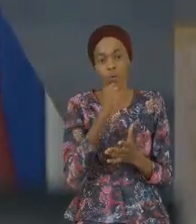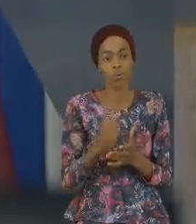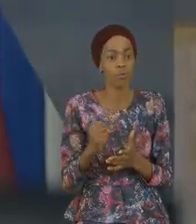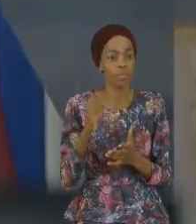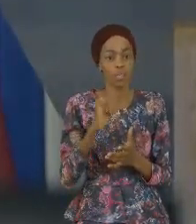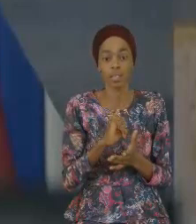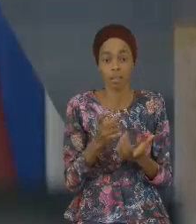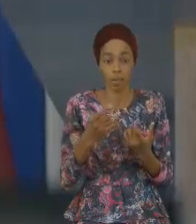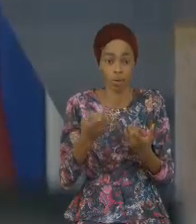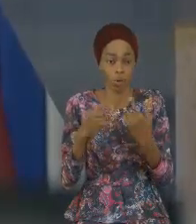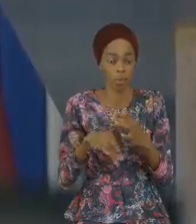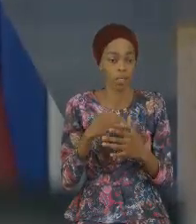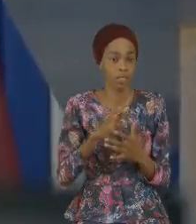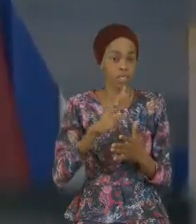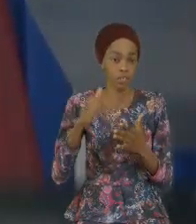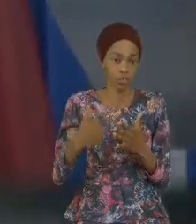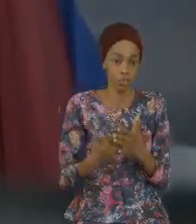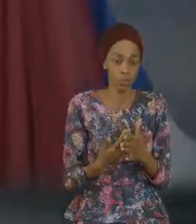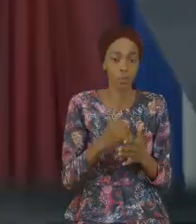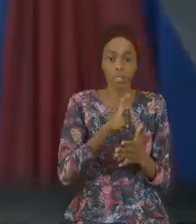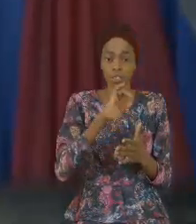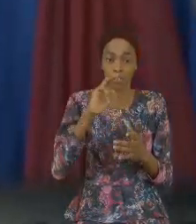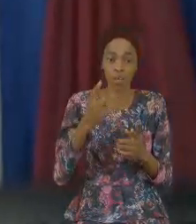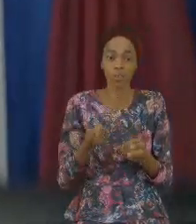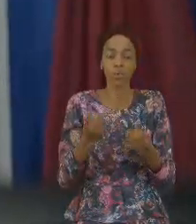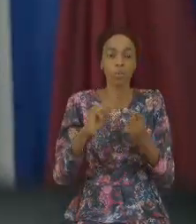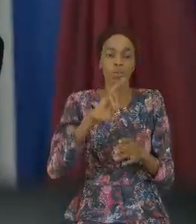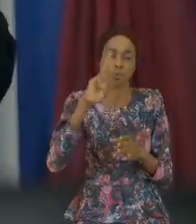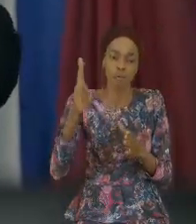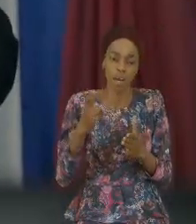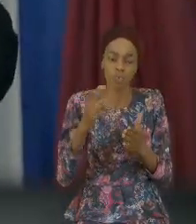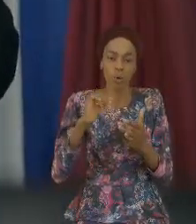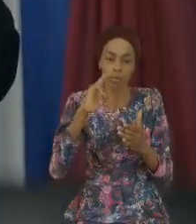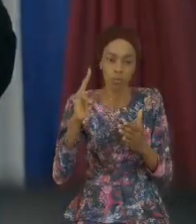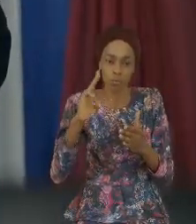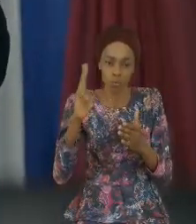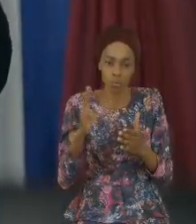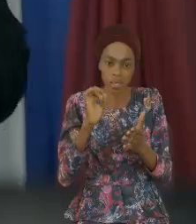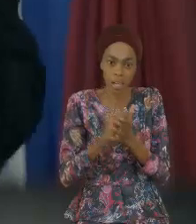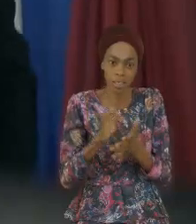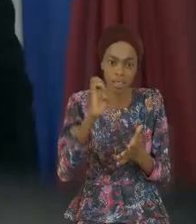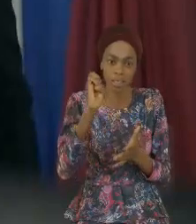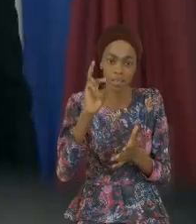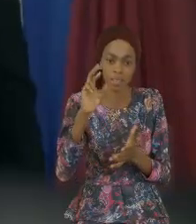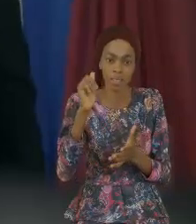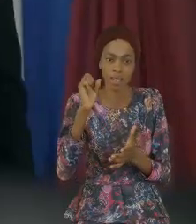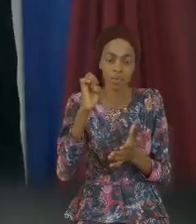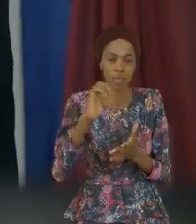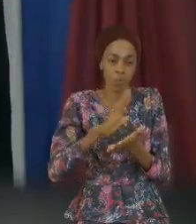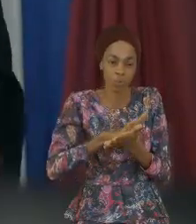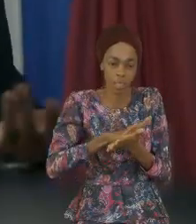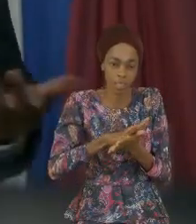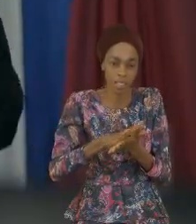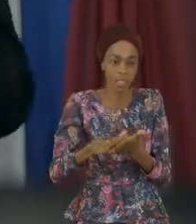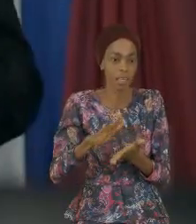be impressed. You have to run that eraser, run that eraser, run that eraser over every negative thing you